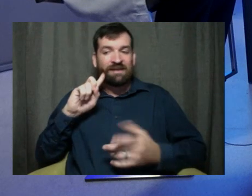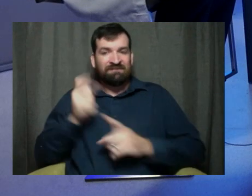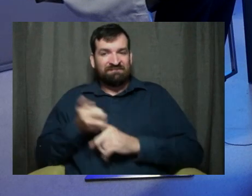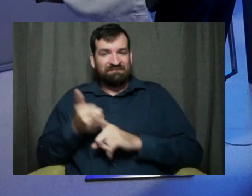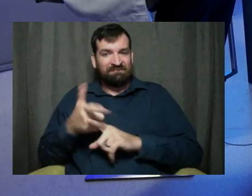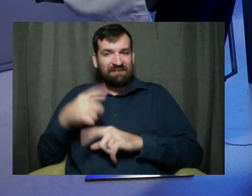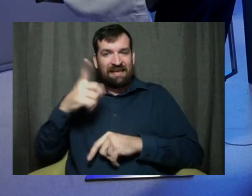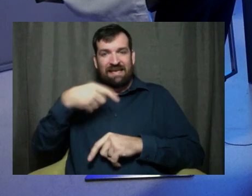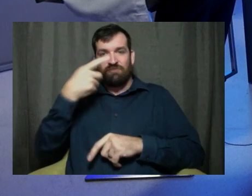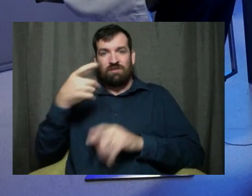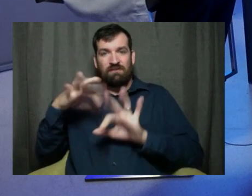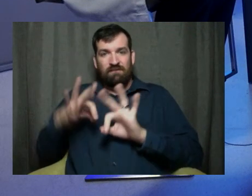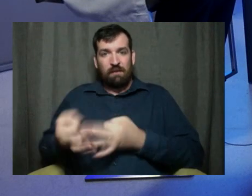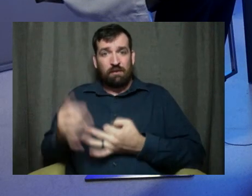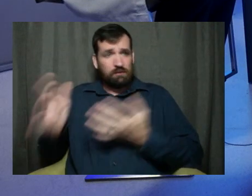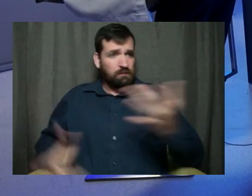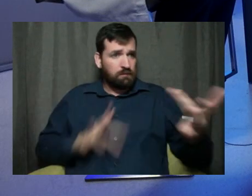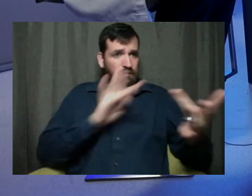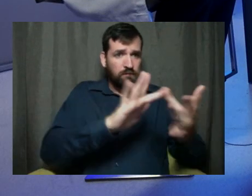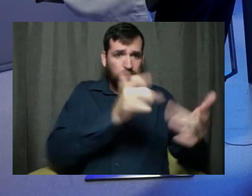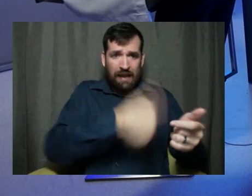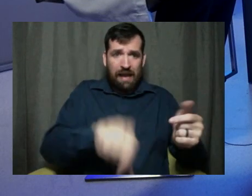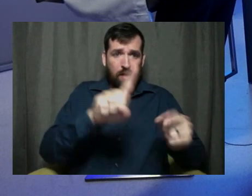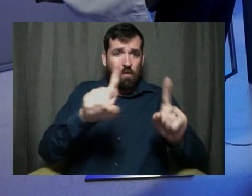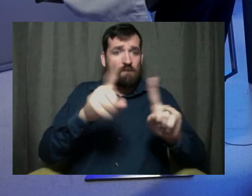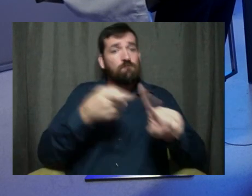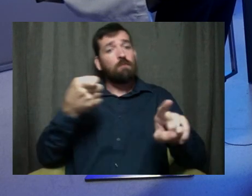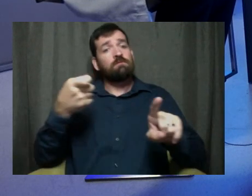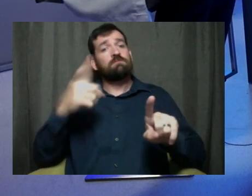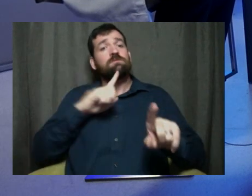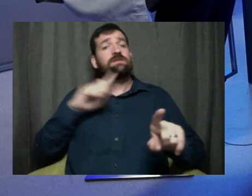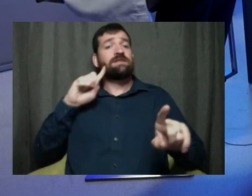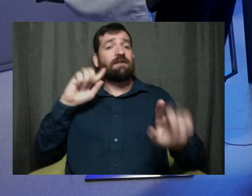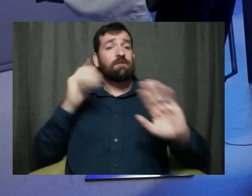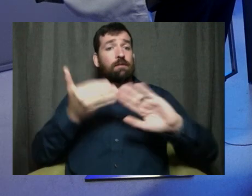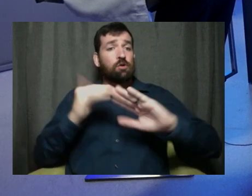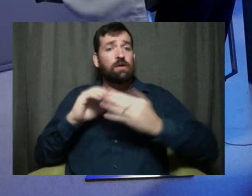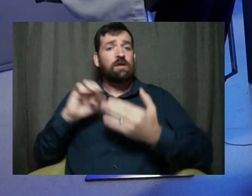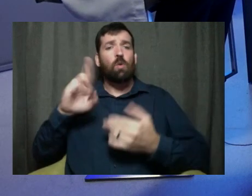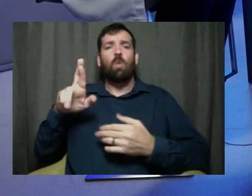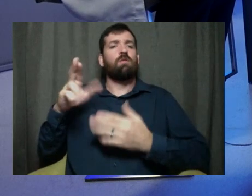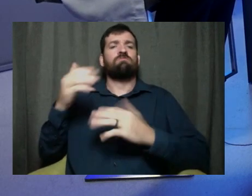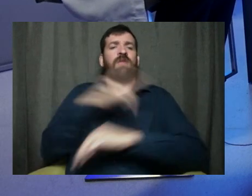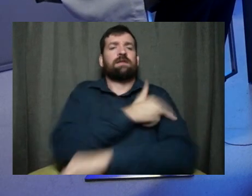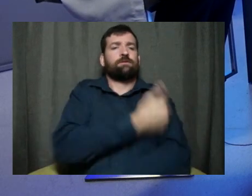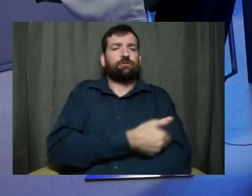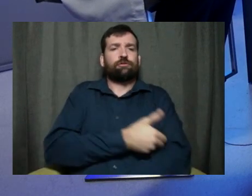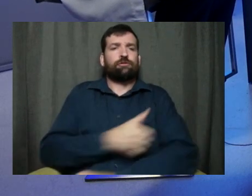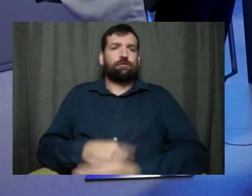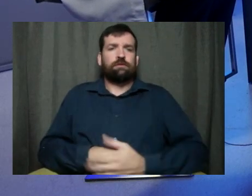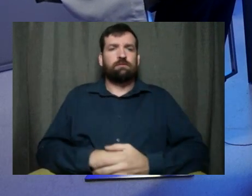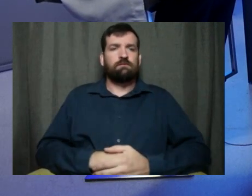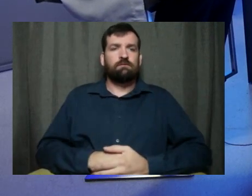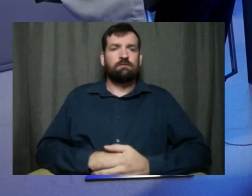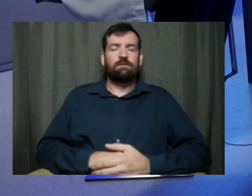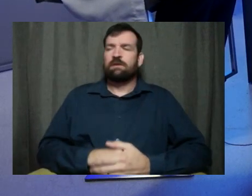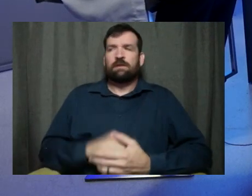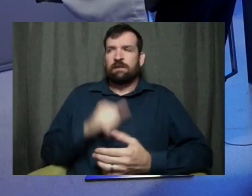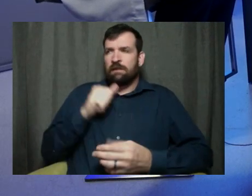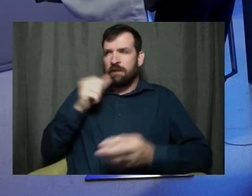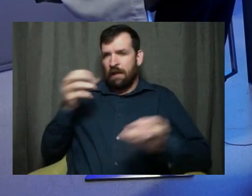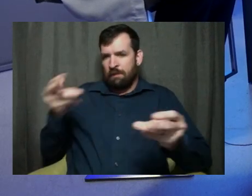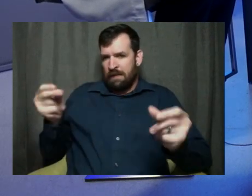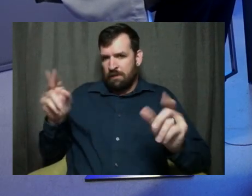those families put in touch with anyone from the deaf community before they leave the hospital? Probably not that quickly. We don't typically, at